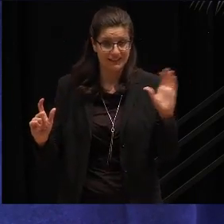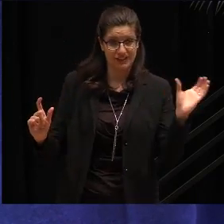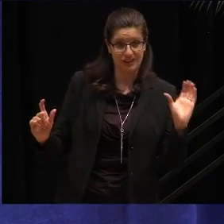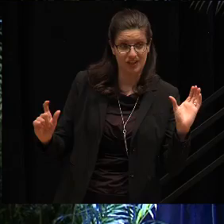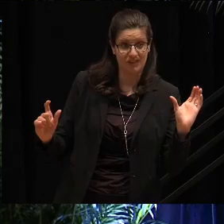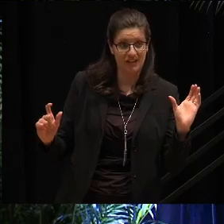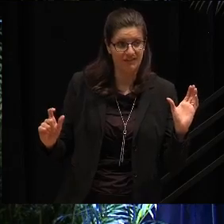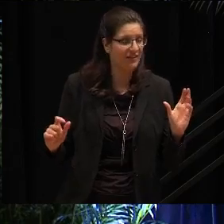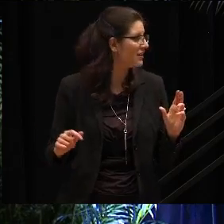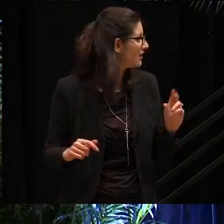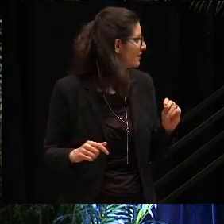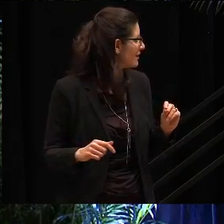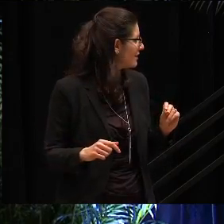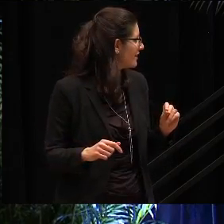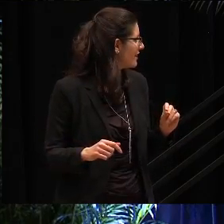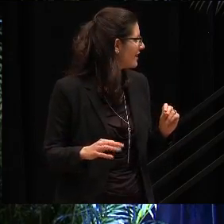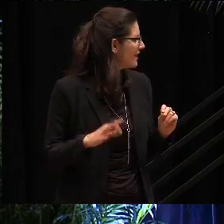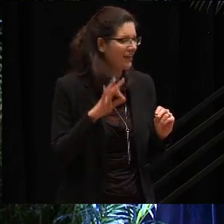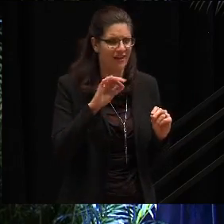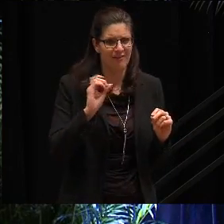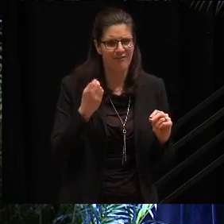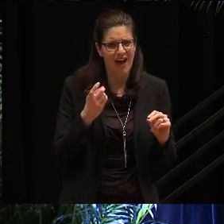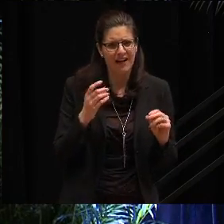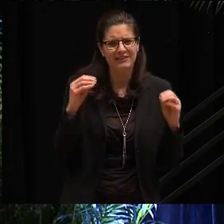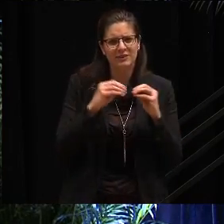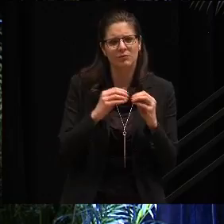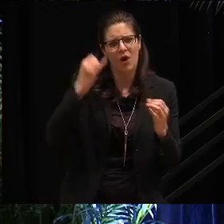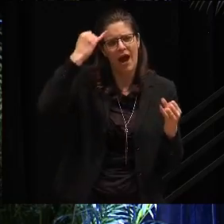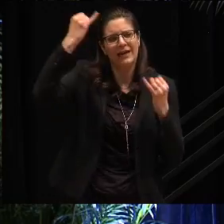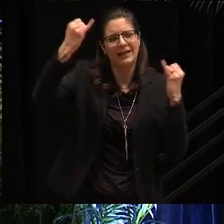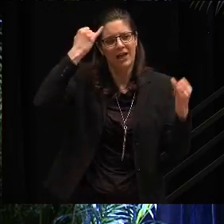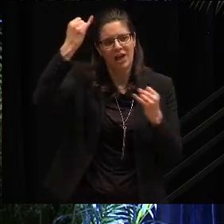No. I think Fox News is much more ideological. Yeah.